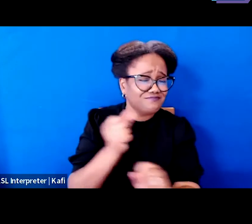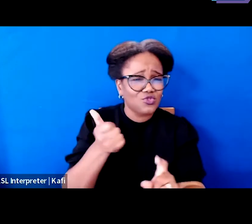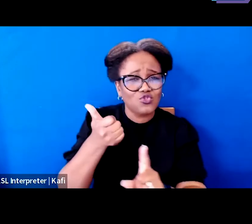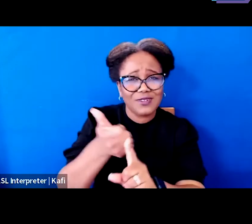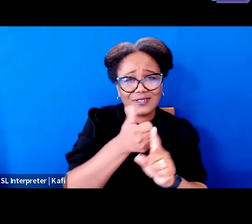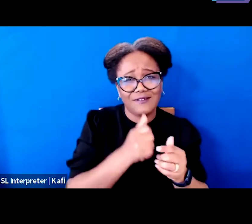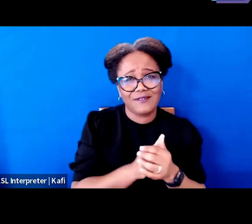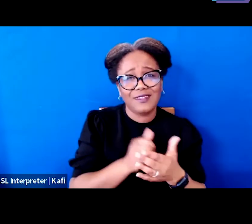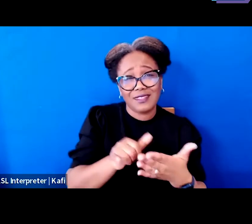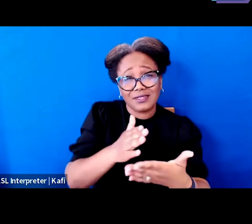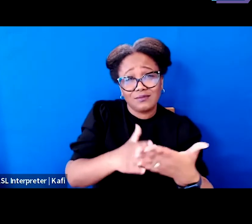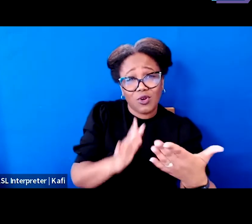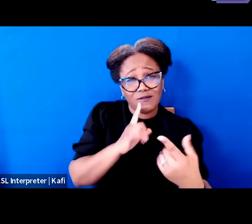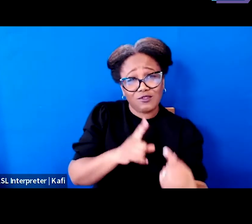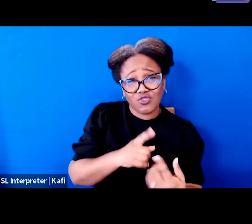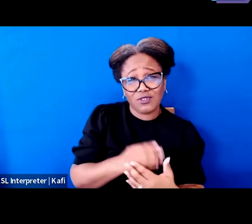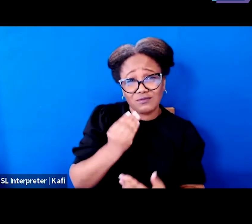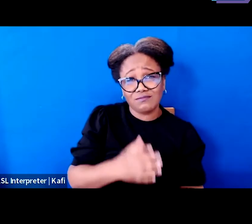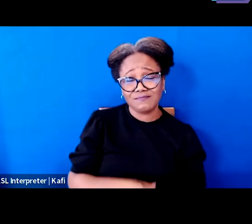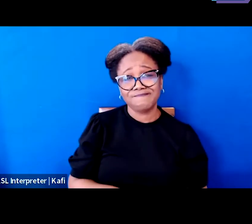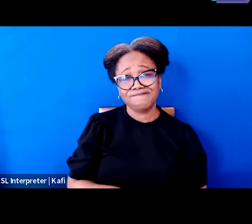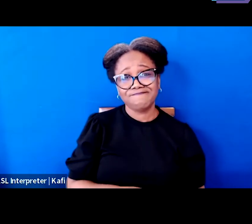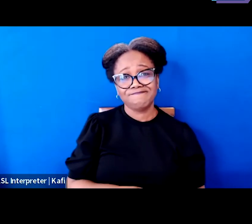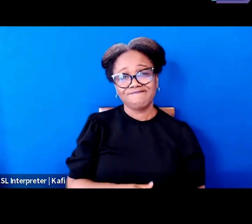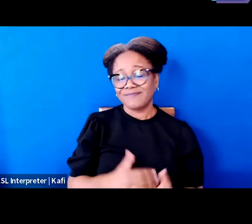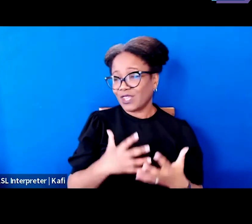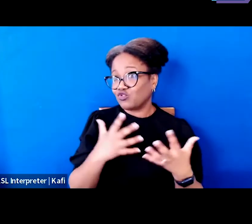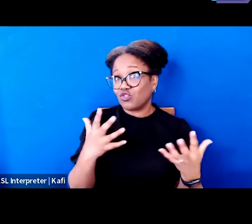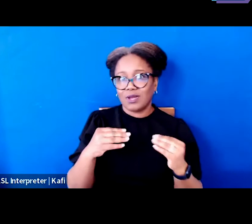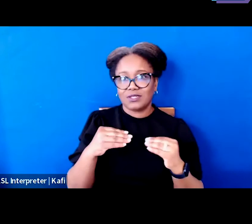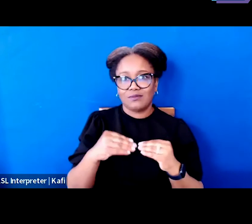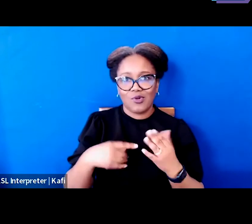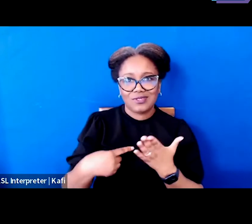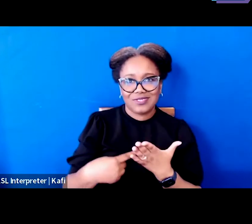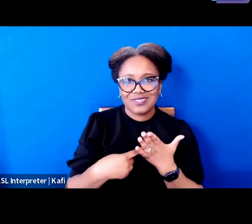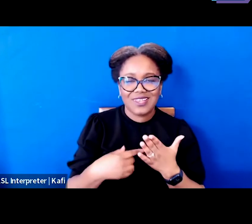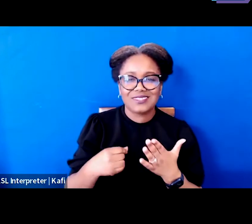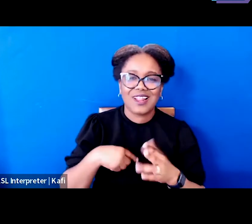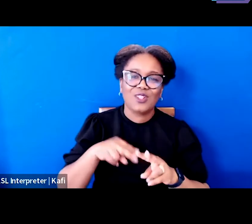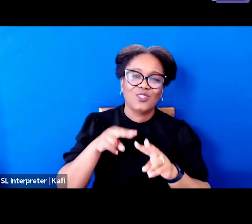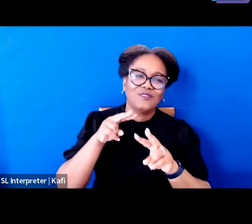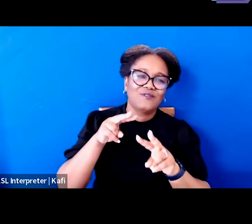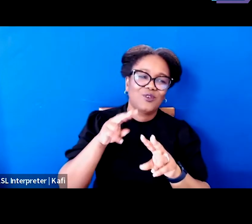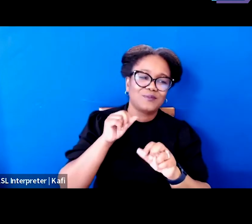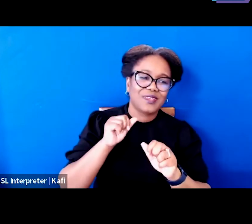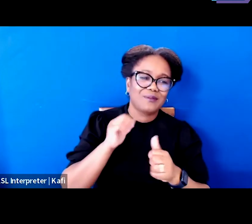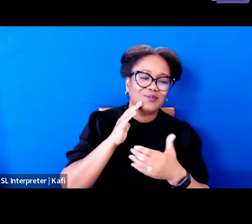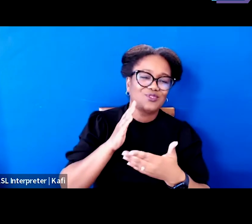the struggle. And so there's so much more, and I look forward to being able to share that with